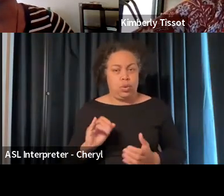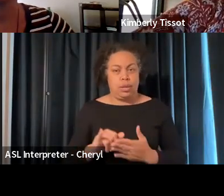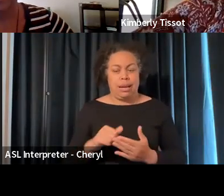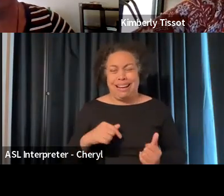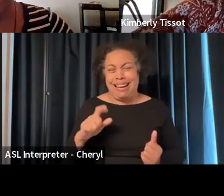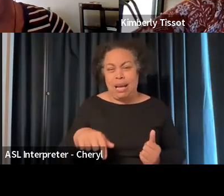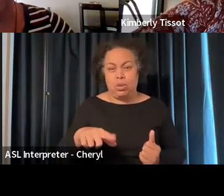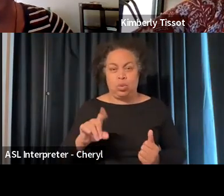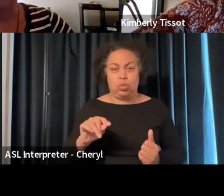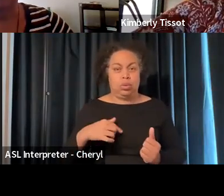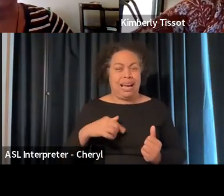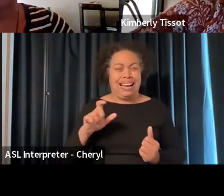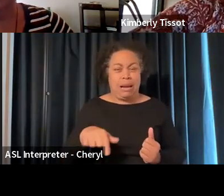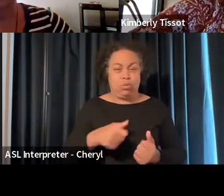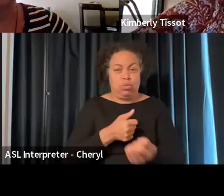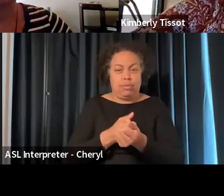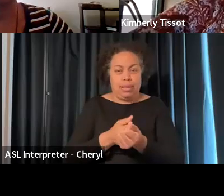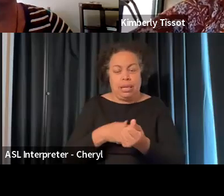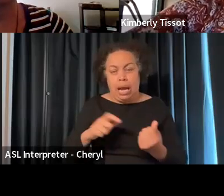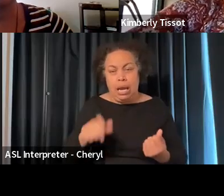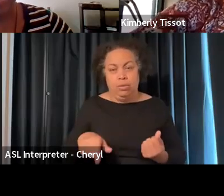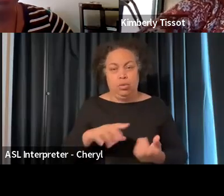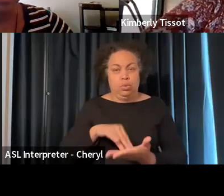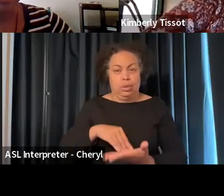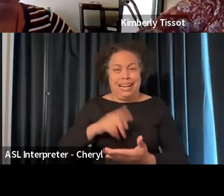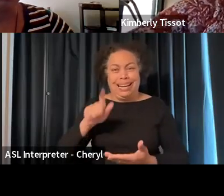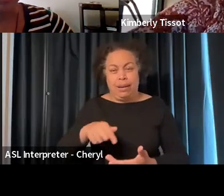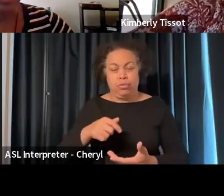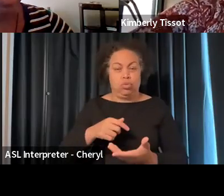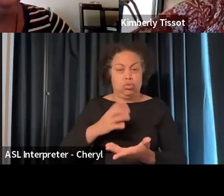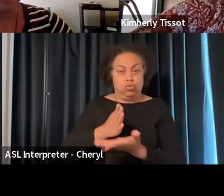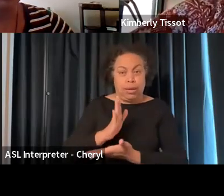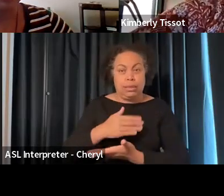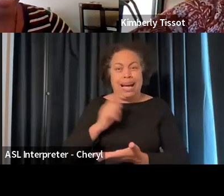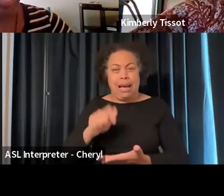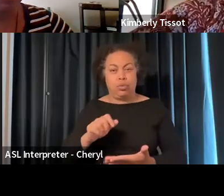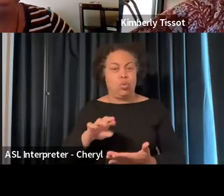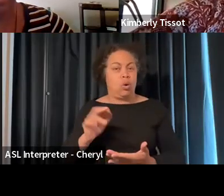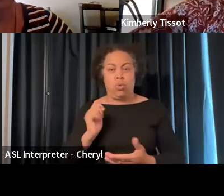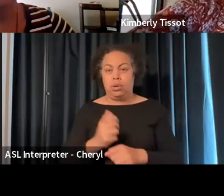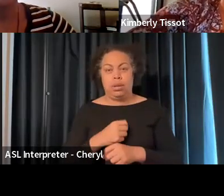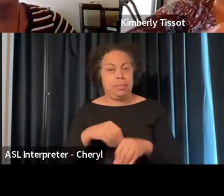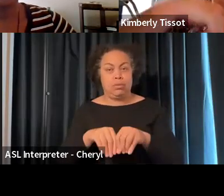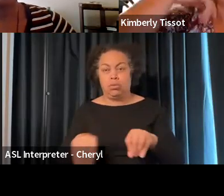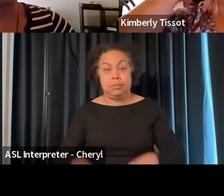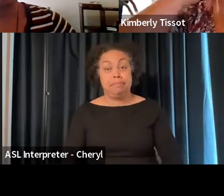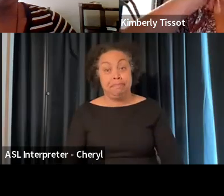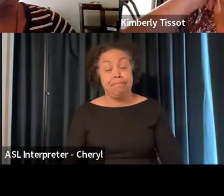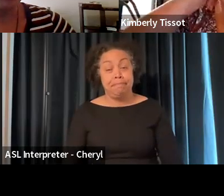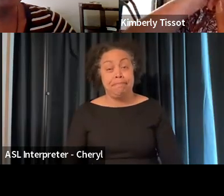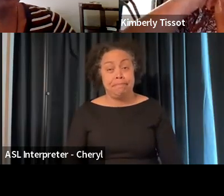to advocate, or I'm not going to get the degrees that I set out to